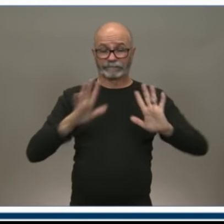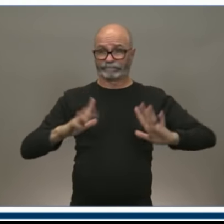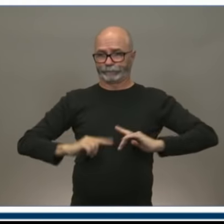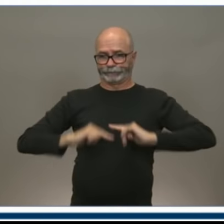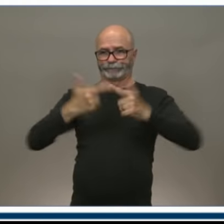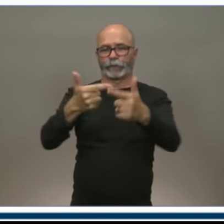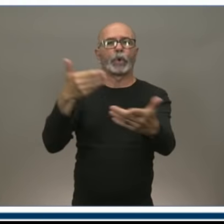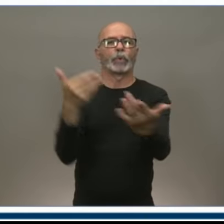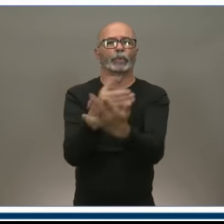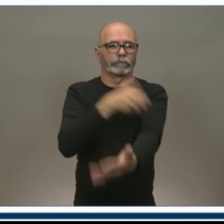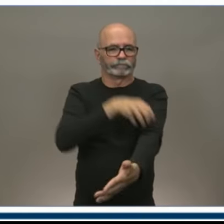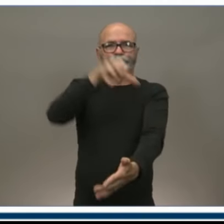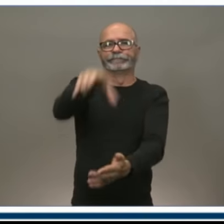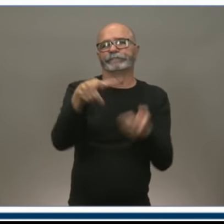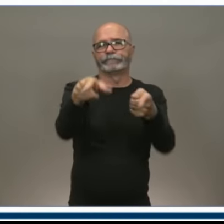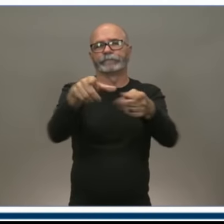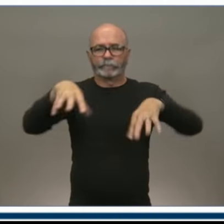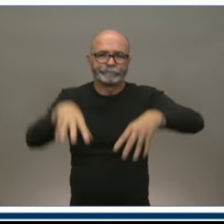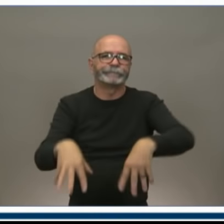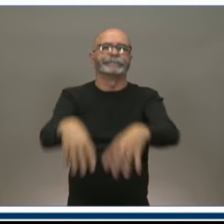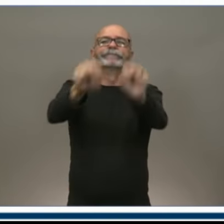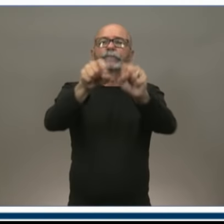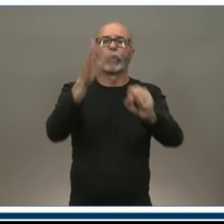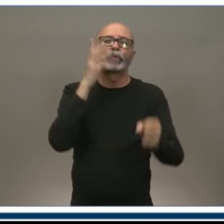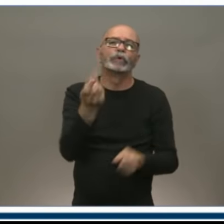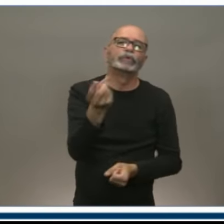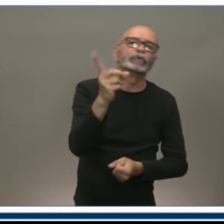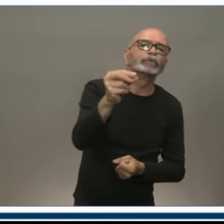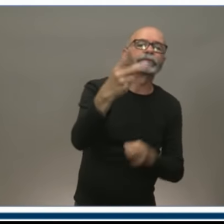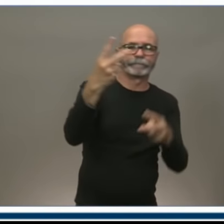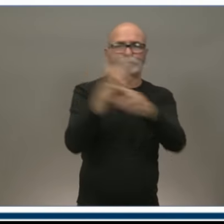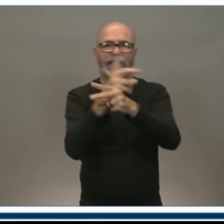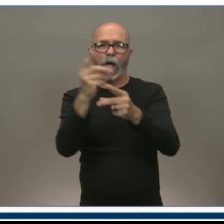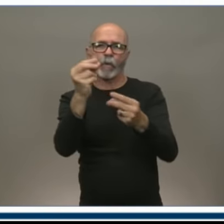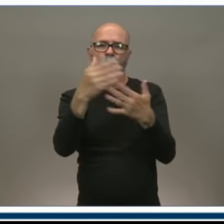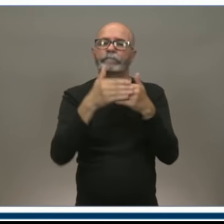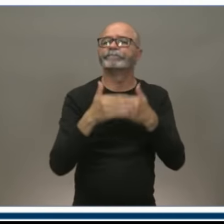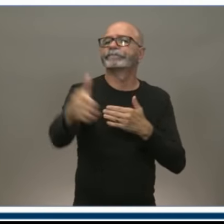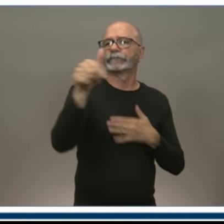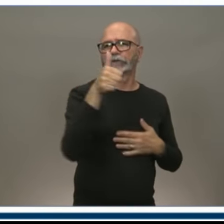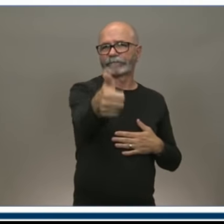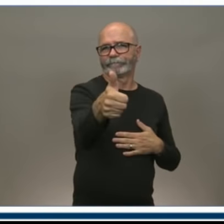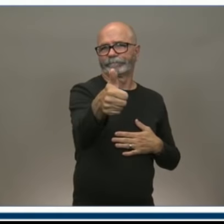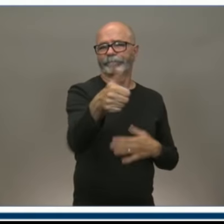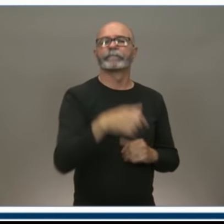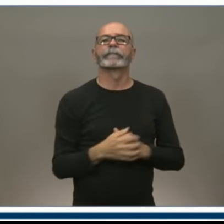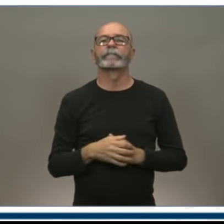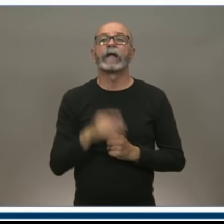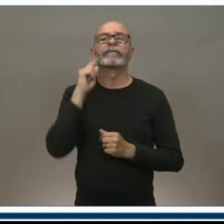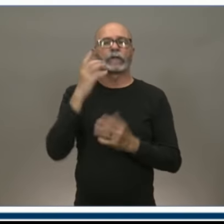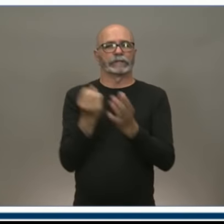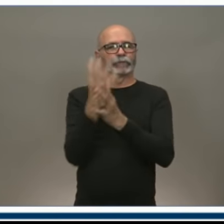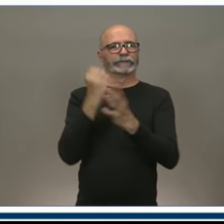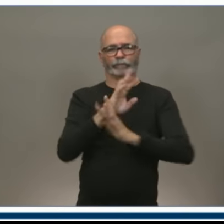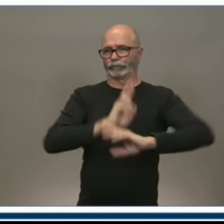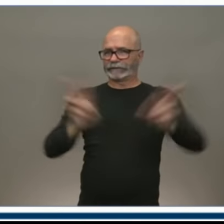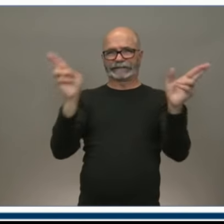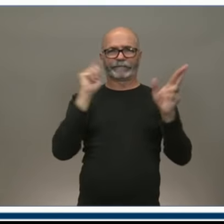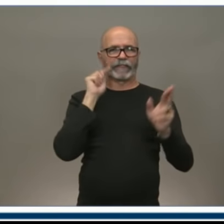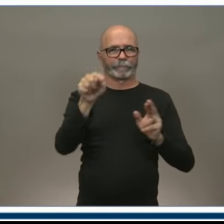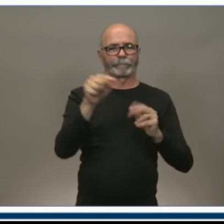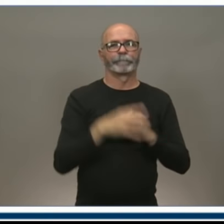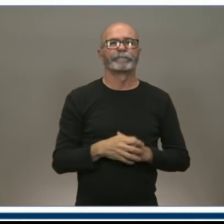will have their opportunity to set their own mark on their government, and they'll do that in the spring. Next question will go to Samantha Long with All